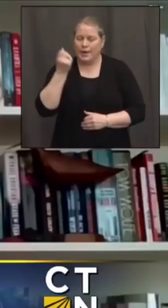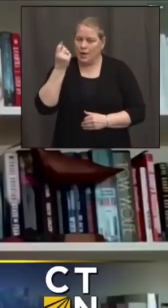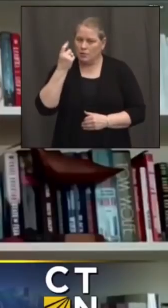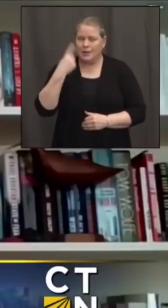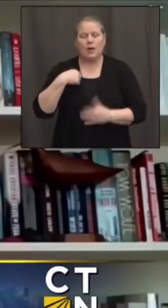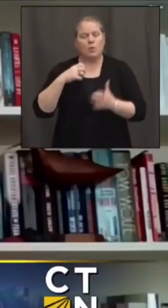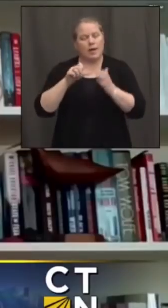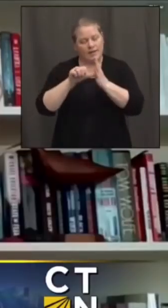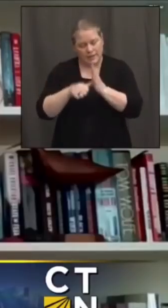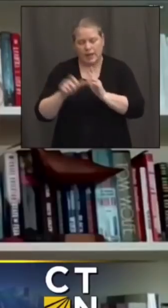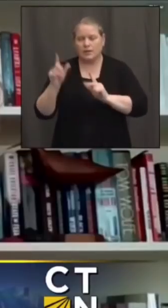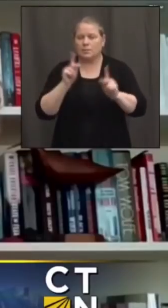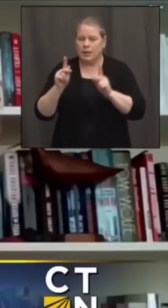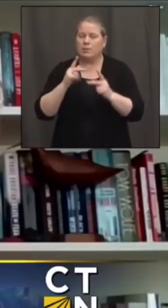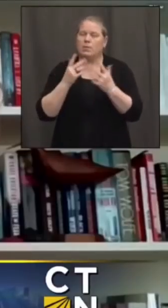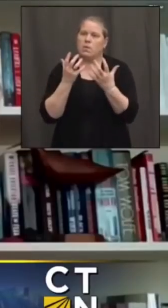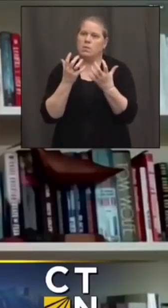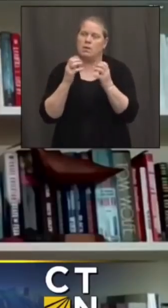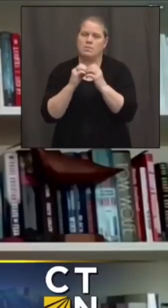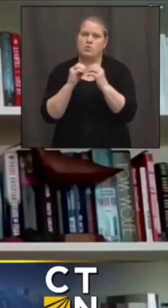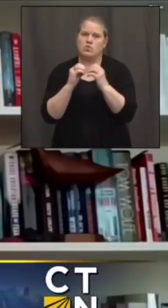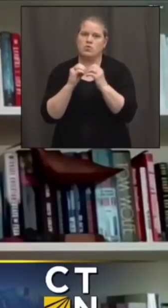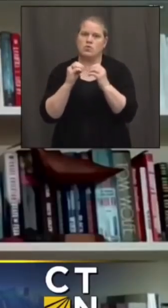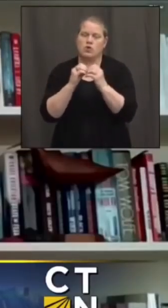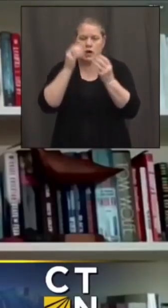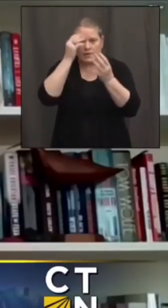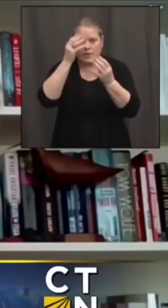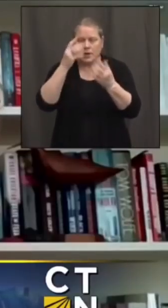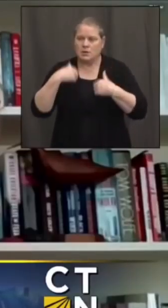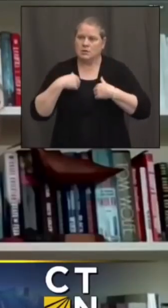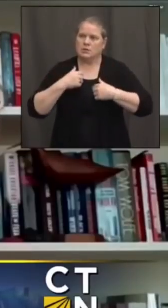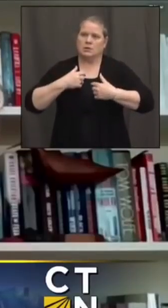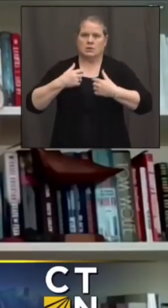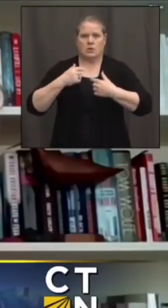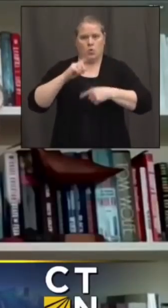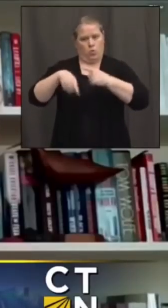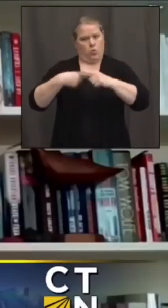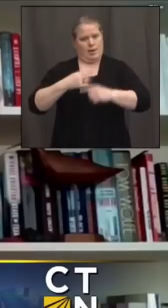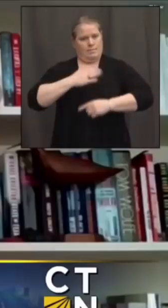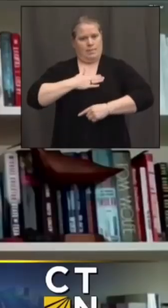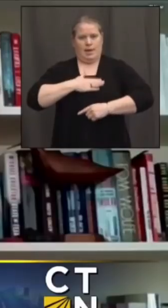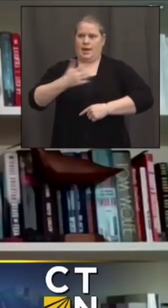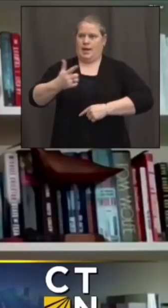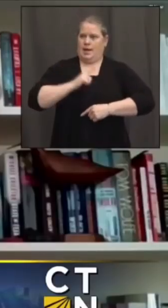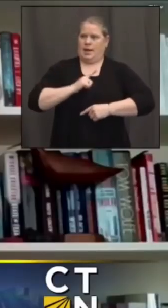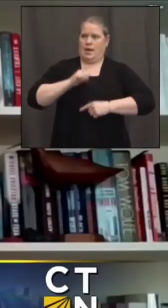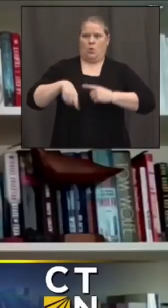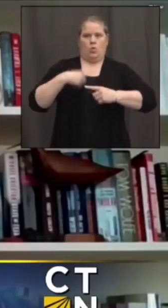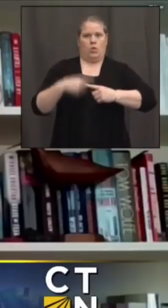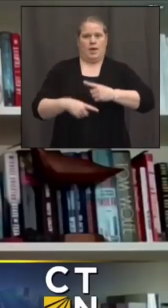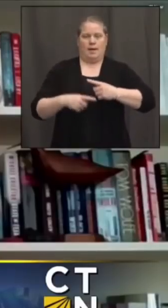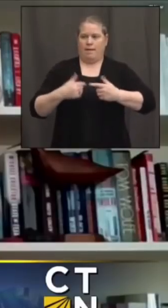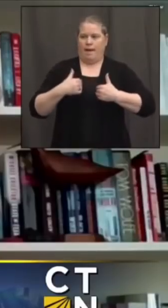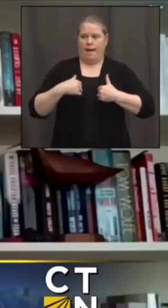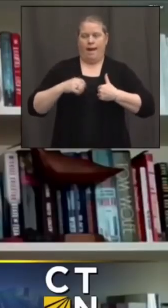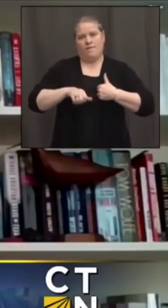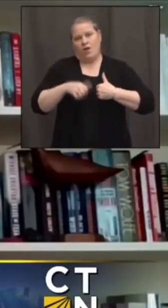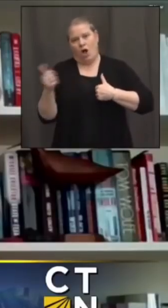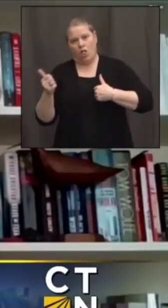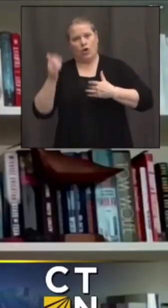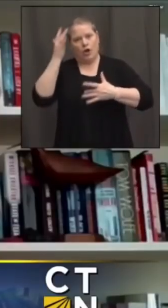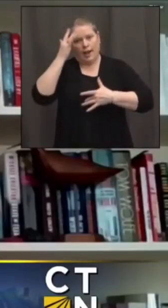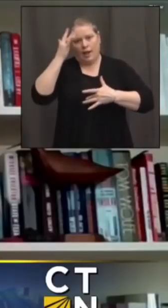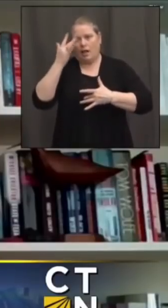for further information about who will be eligible that has an underlying chronic condition and when they will be eligible to